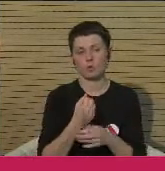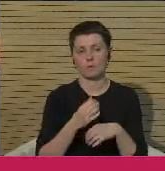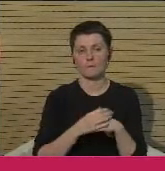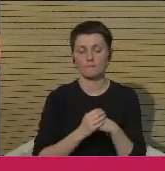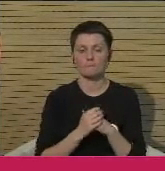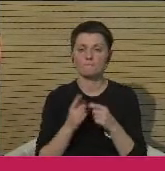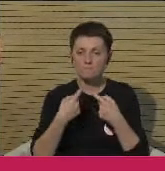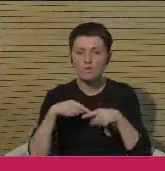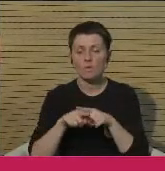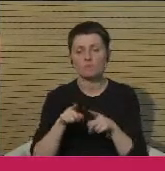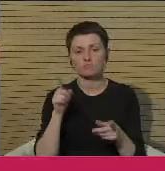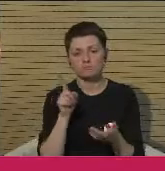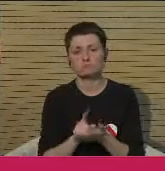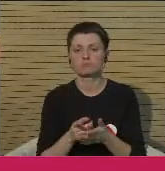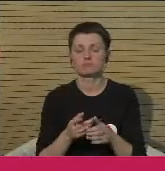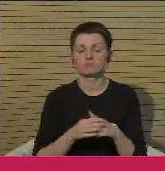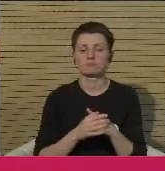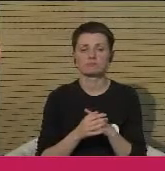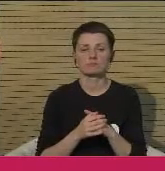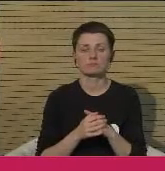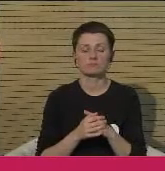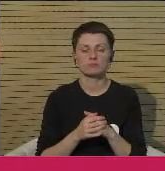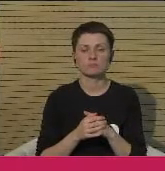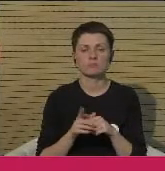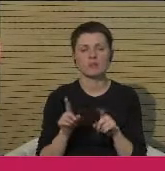reach something, you can get somewhere.